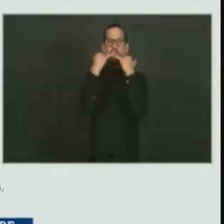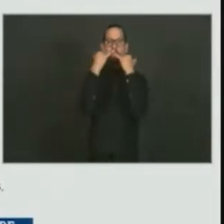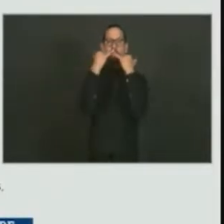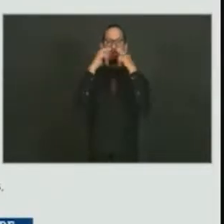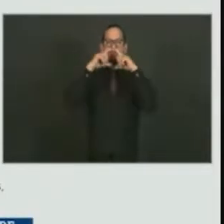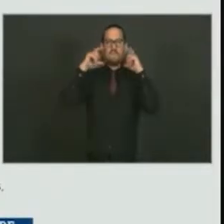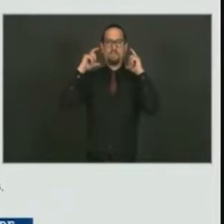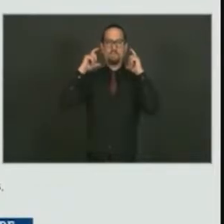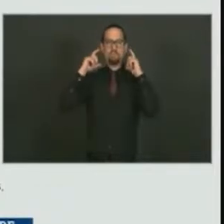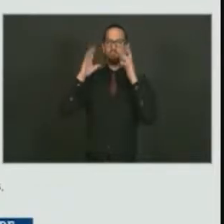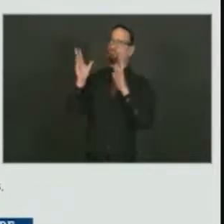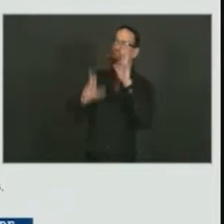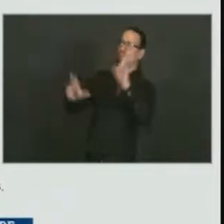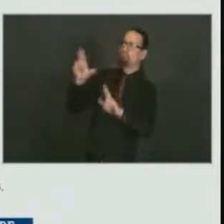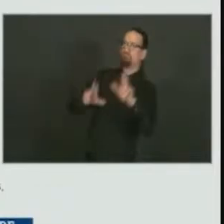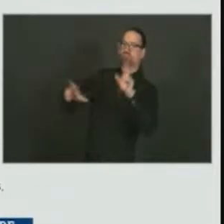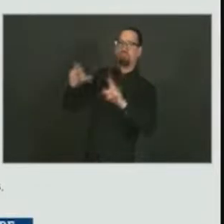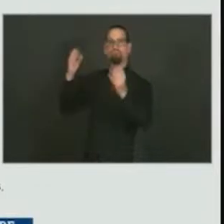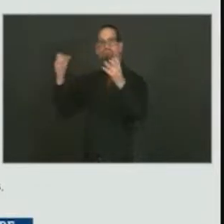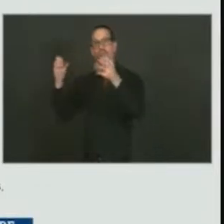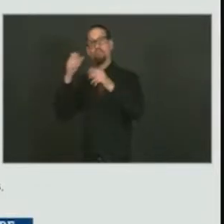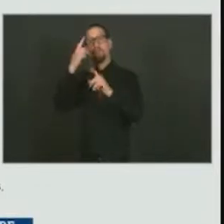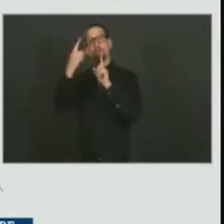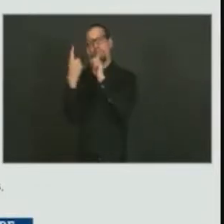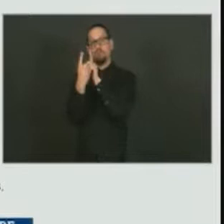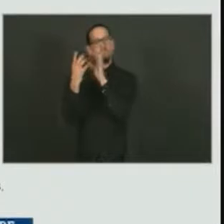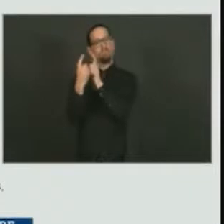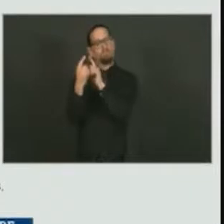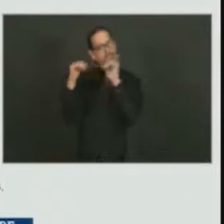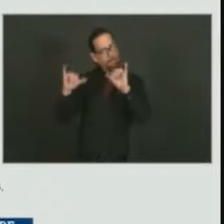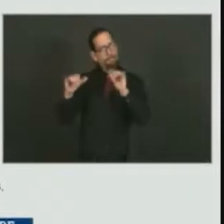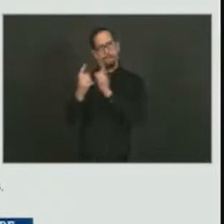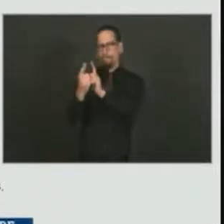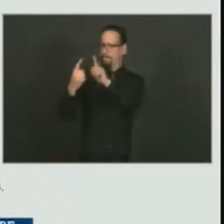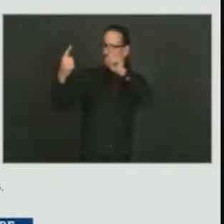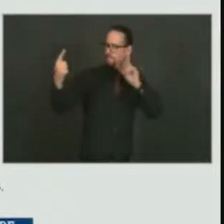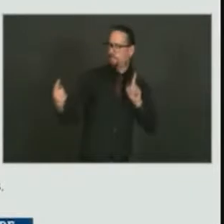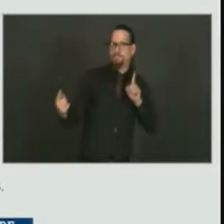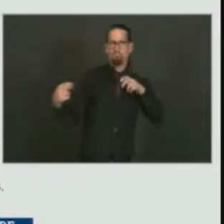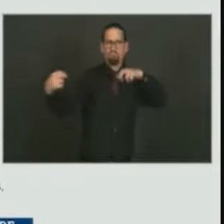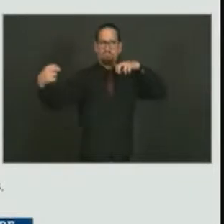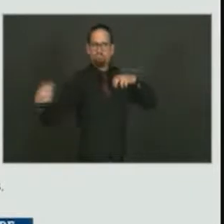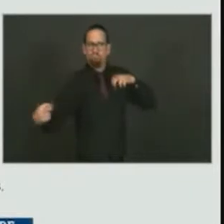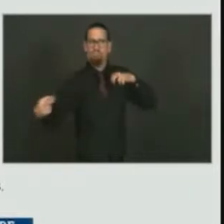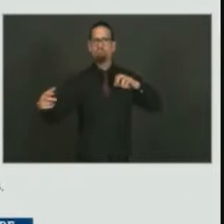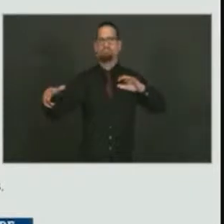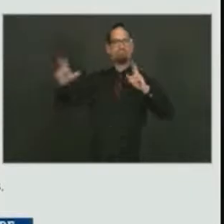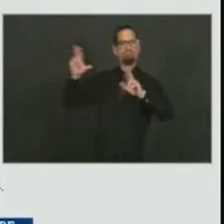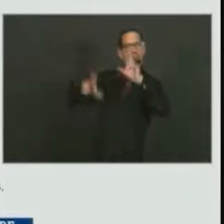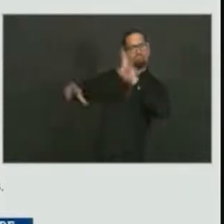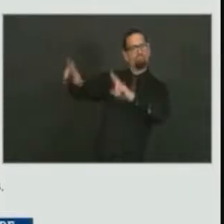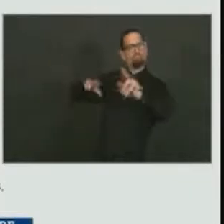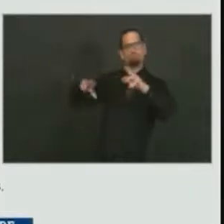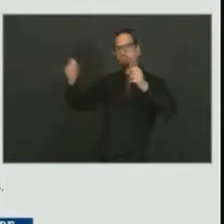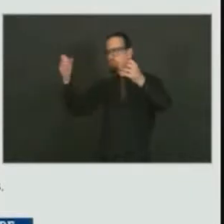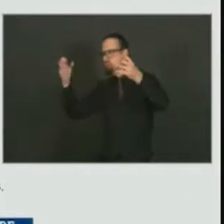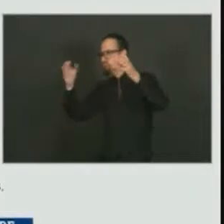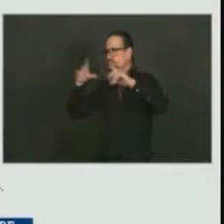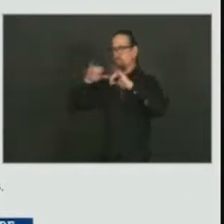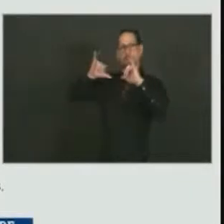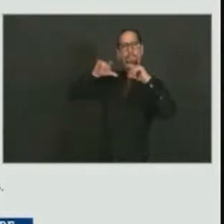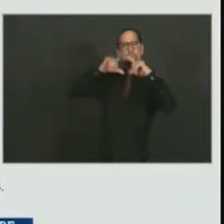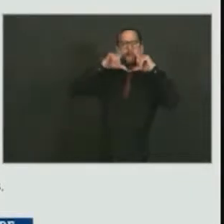6 feet apart, constant hand washing, constant hand sanitizer. Don't share food, don't